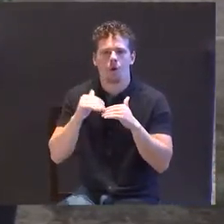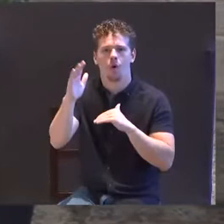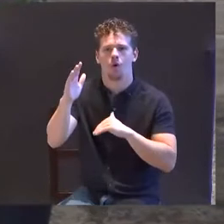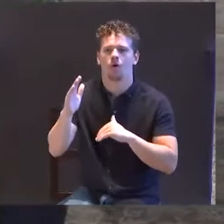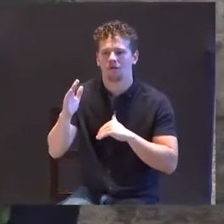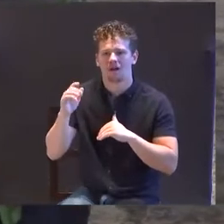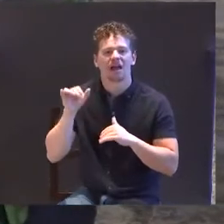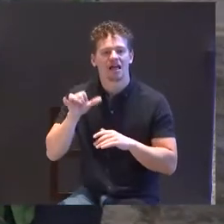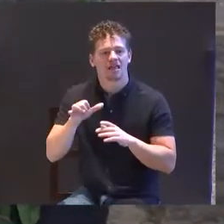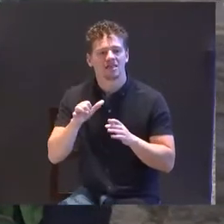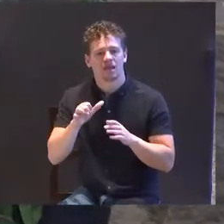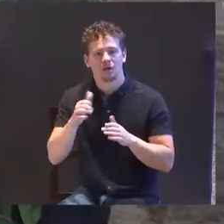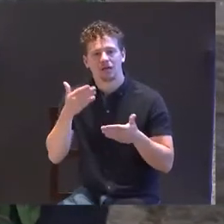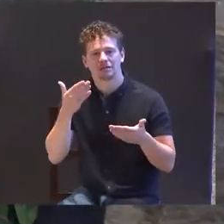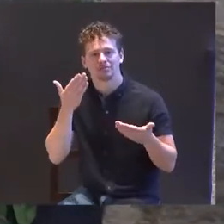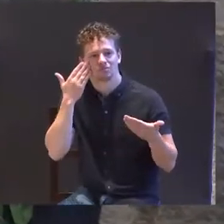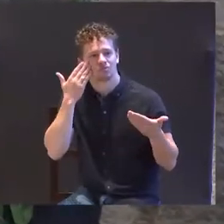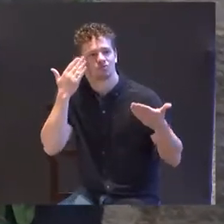And